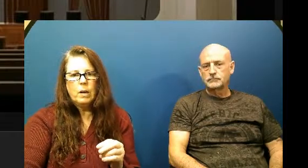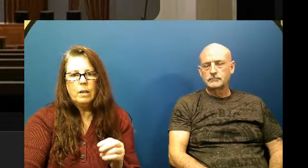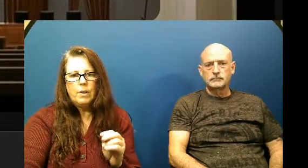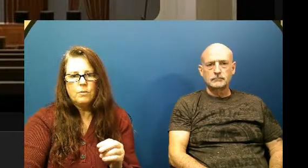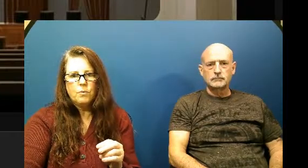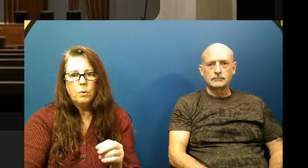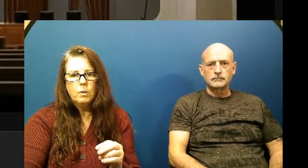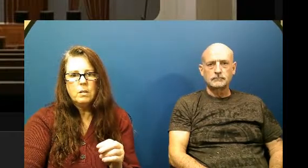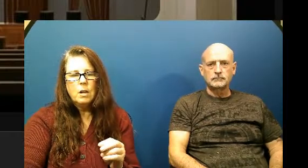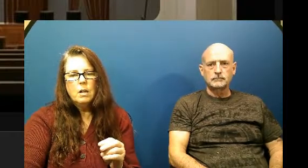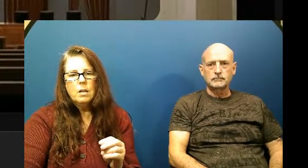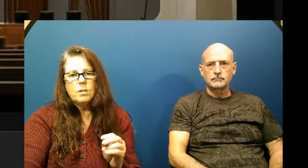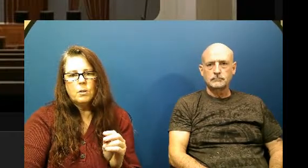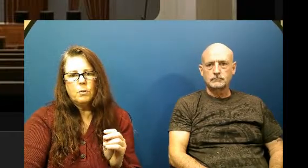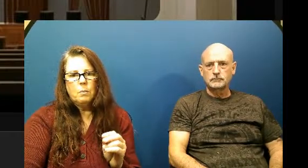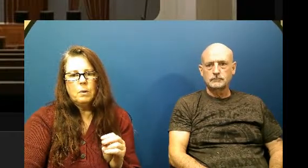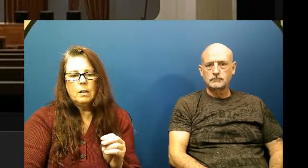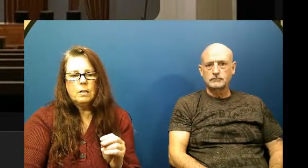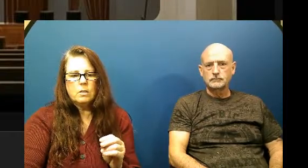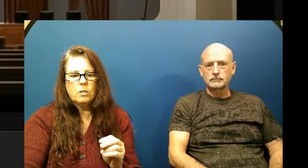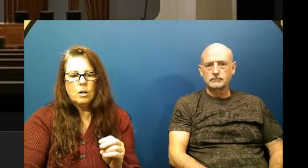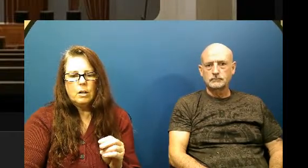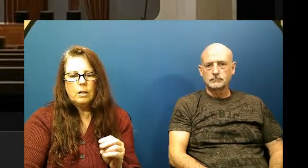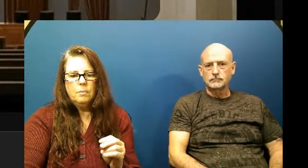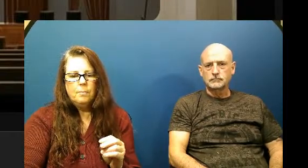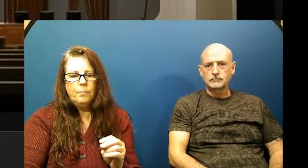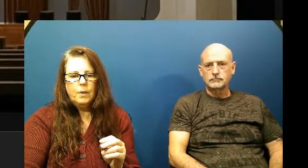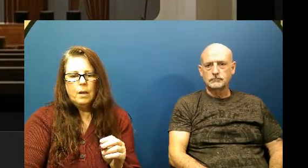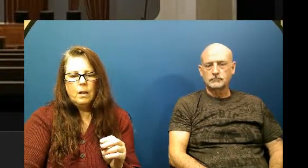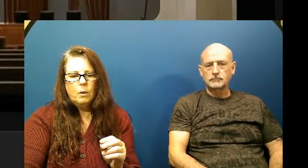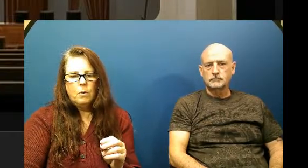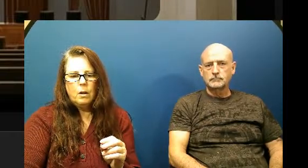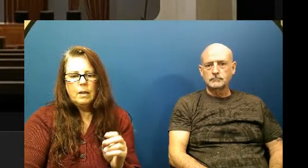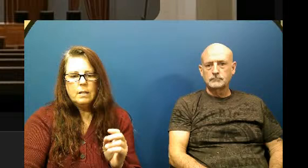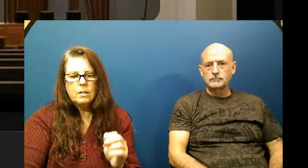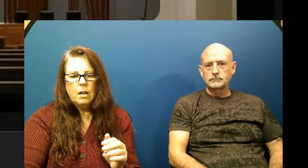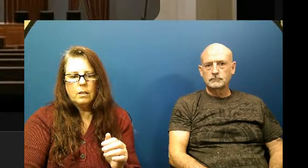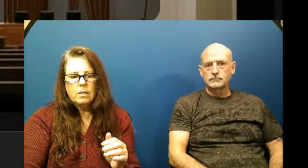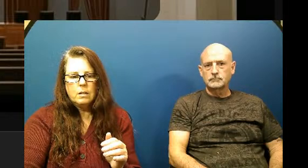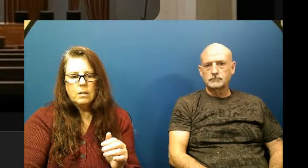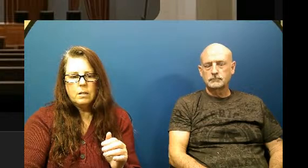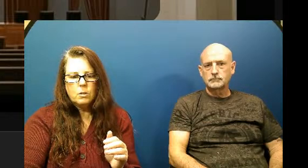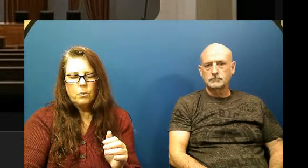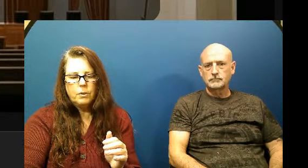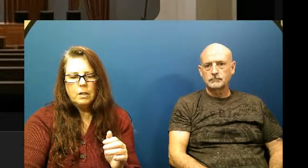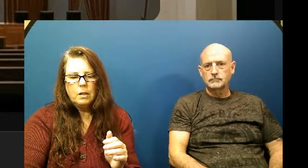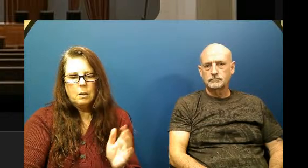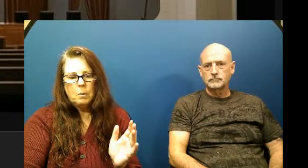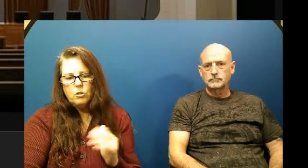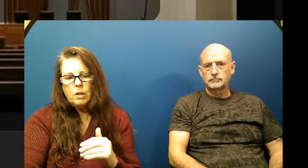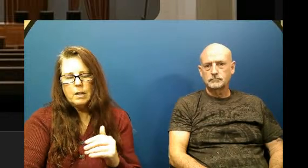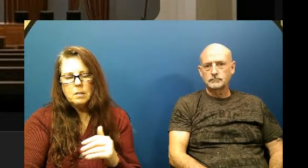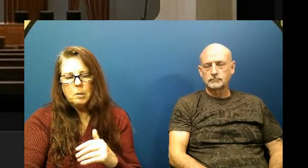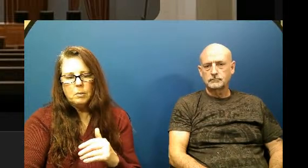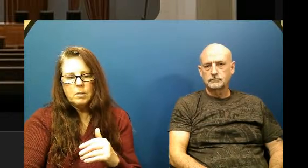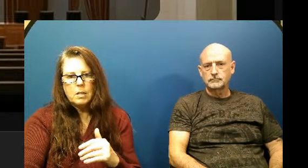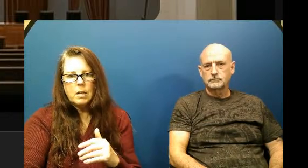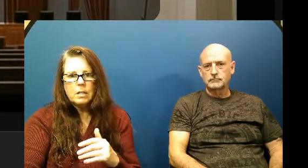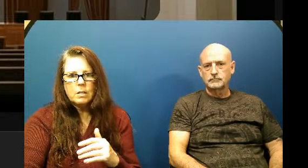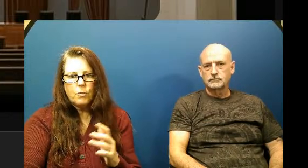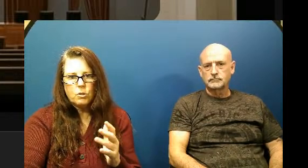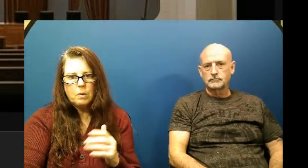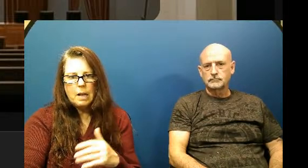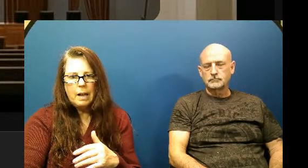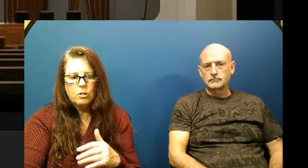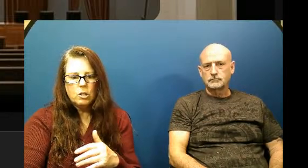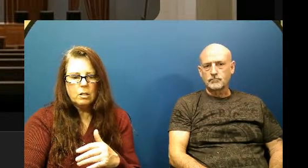let me go ahead and fast forward this so that we can get started. Now, Ron has not listened to this whole thing, and I wanted you guys to be able to see